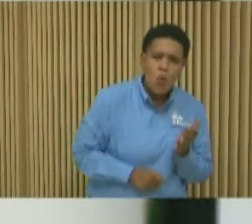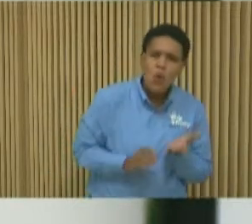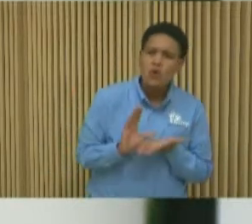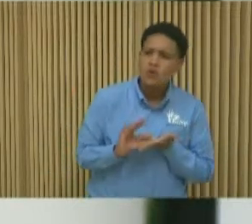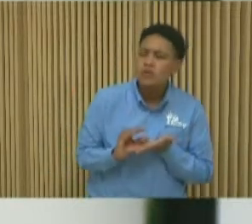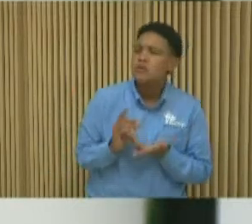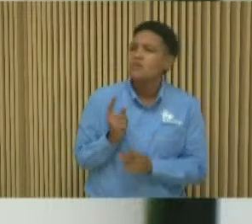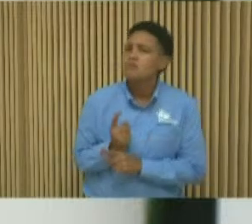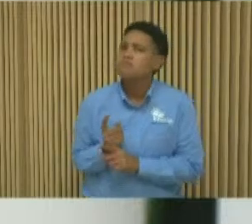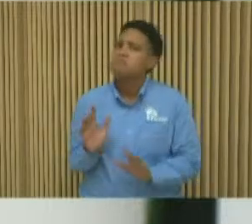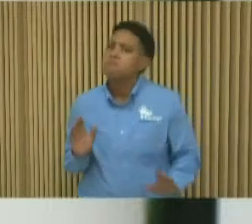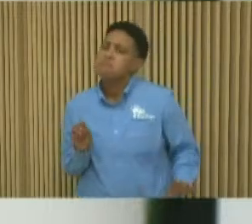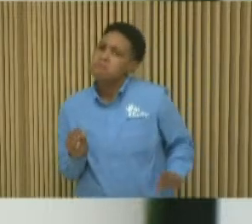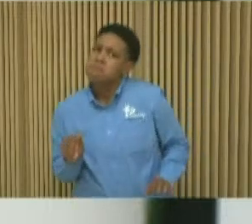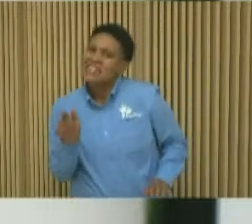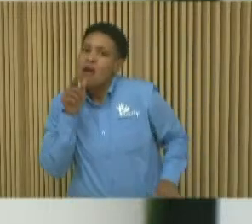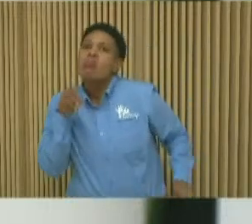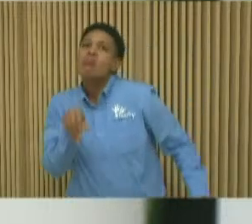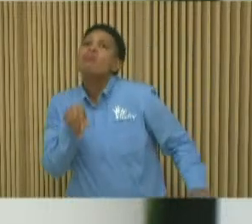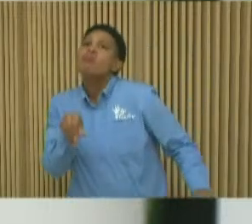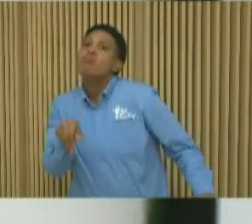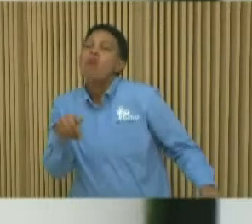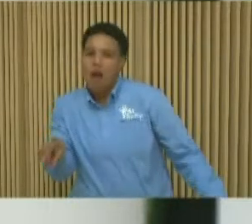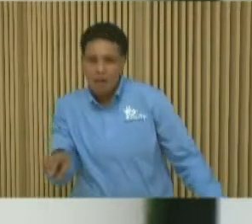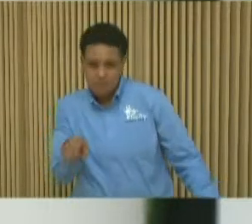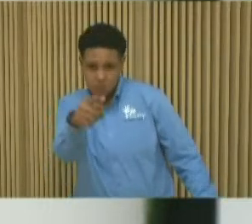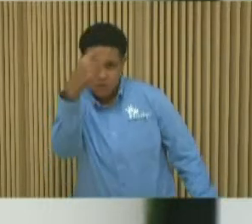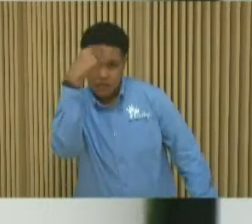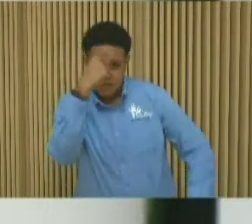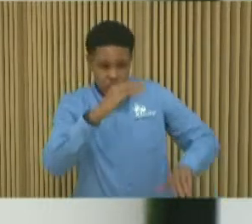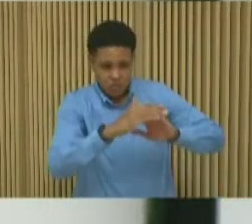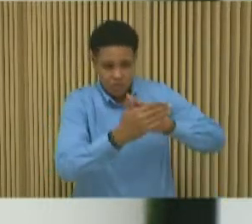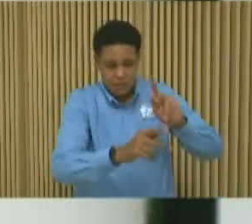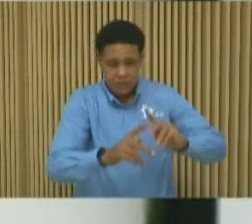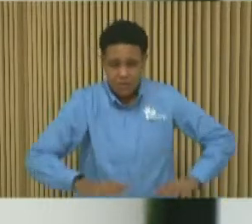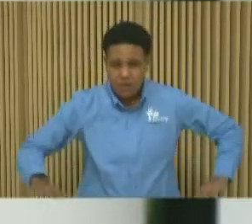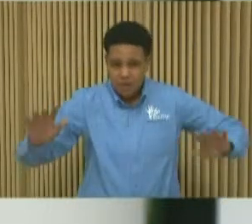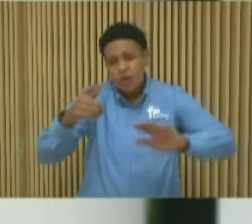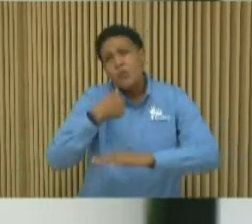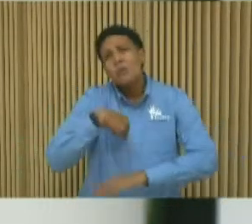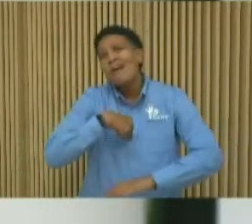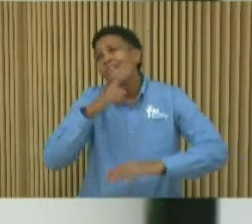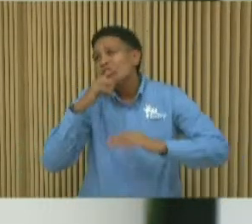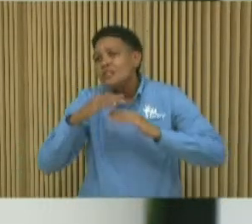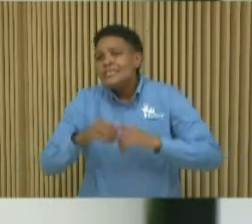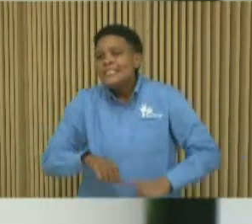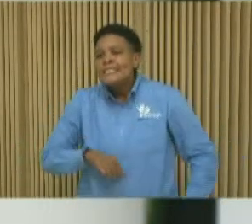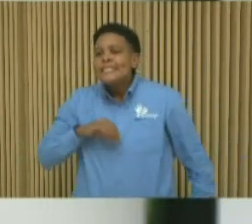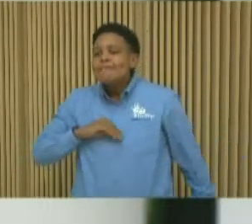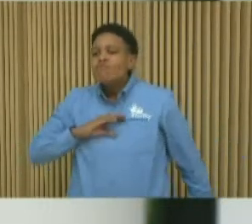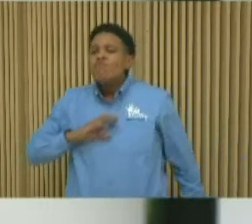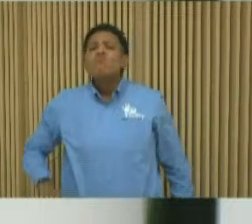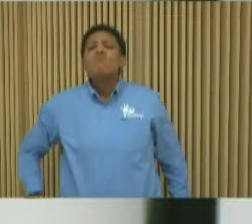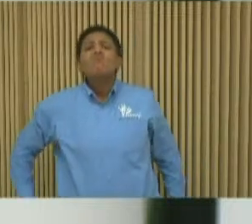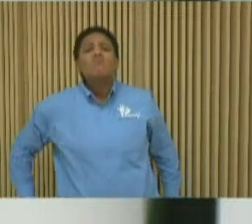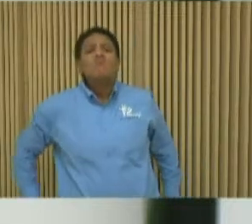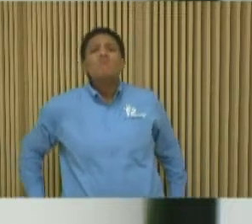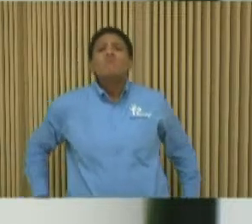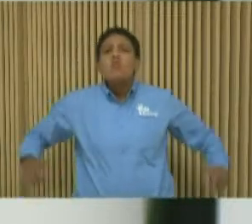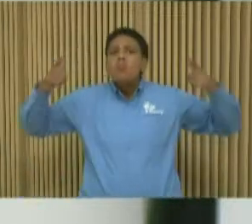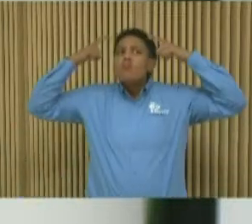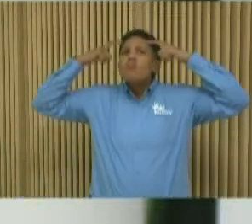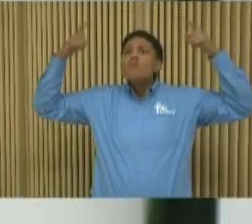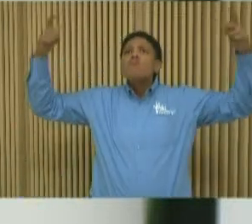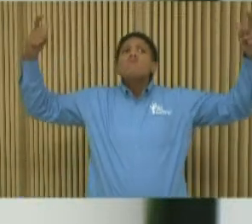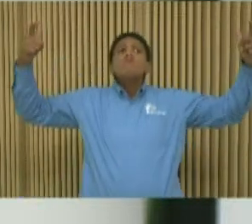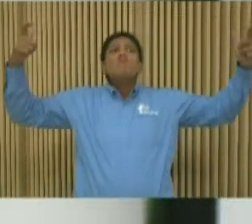is it. Do you think that as Jamaicans, because we have so much pride sometimes and so much ego, especially